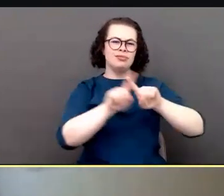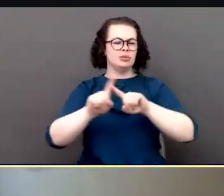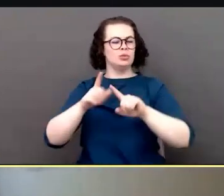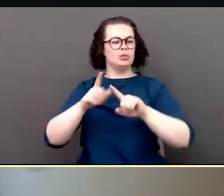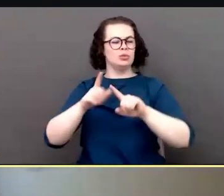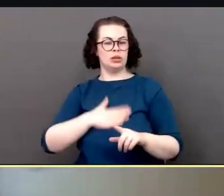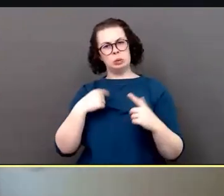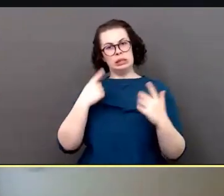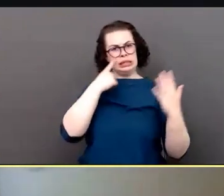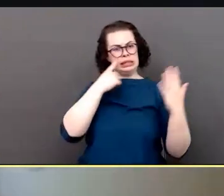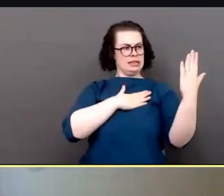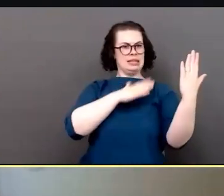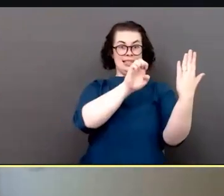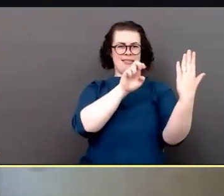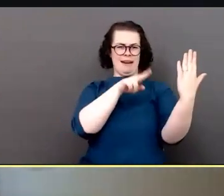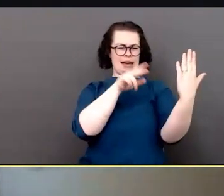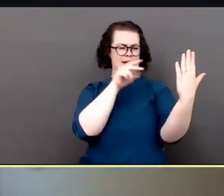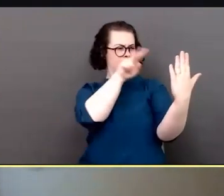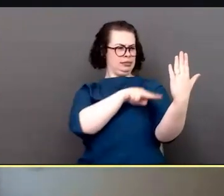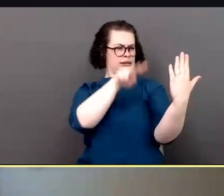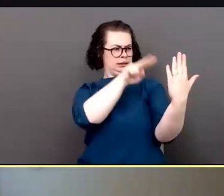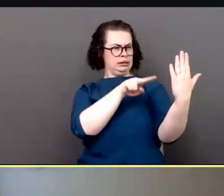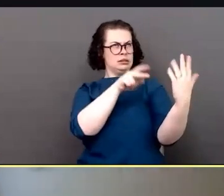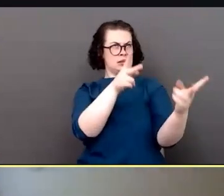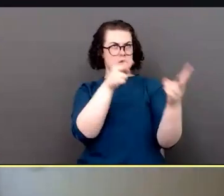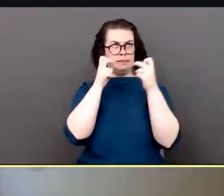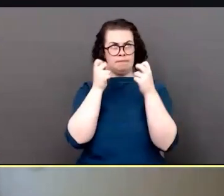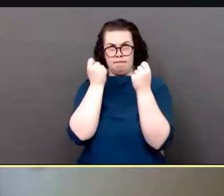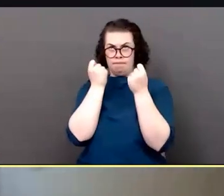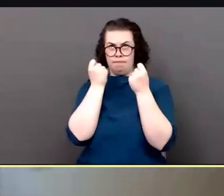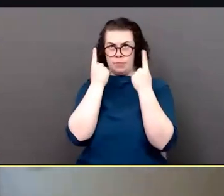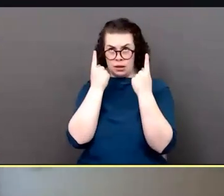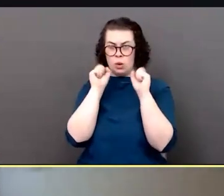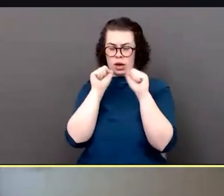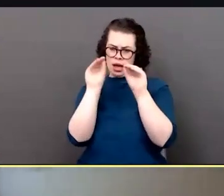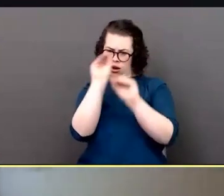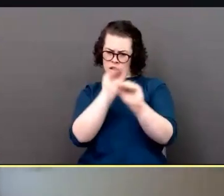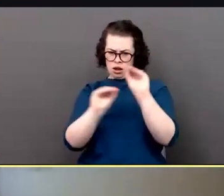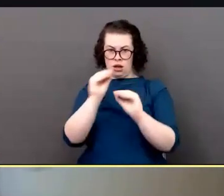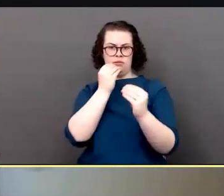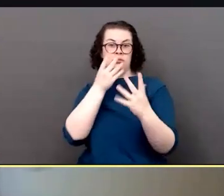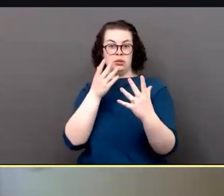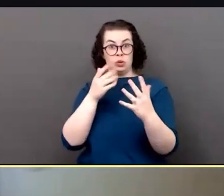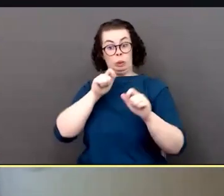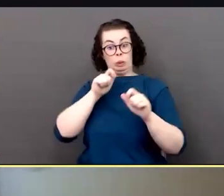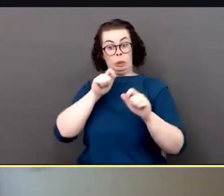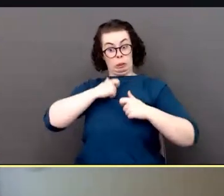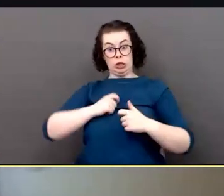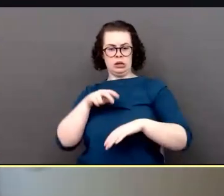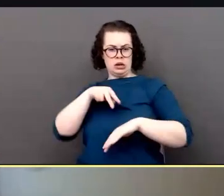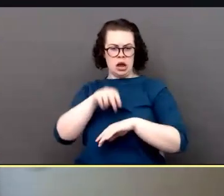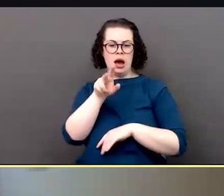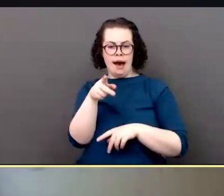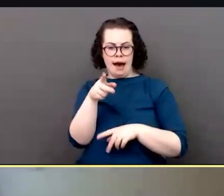text to the figures enough to make them understandable by all. Because we know there are